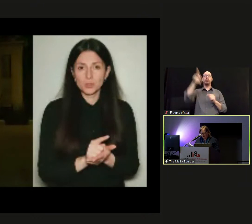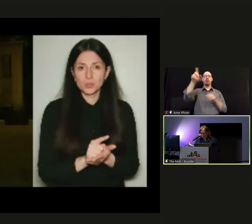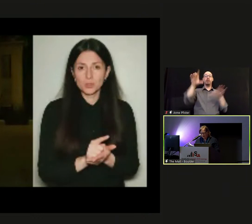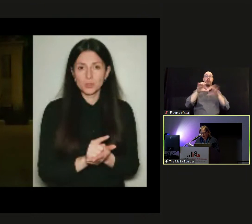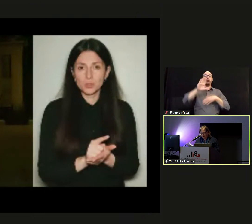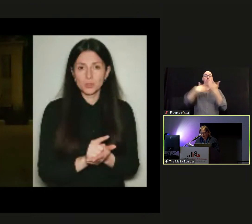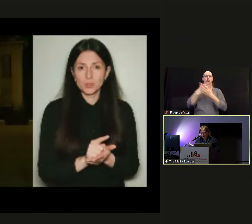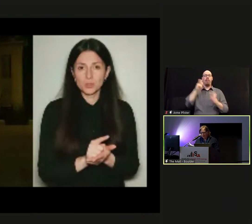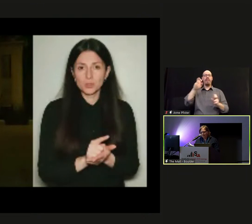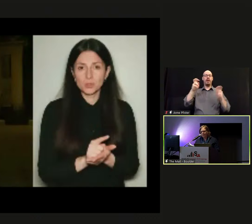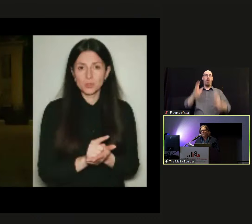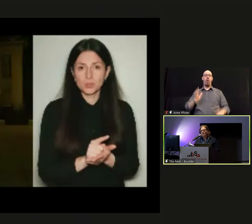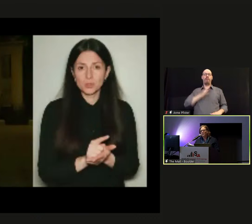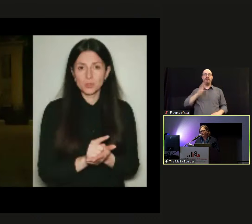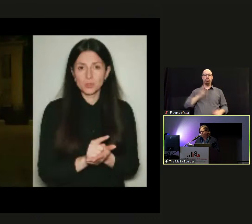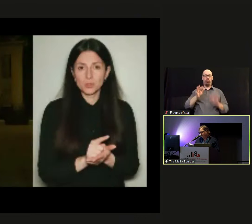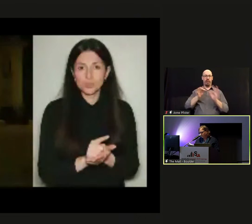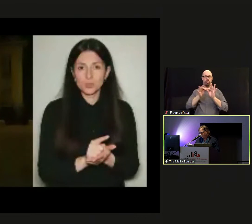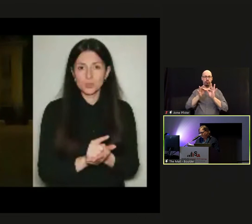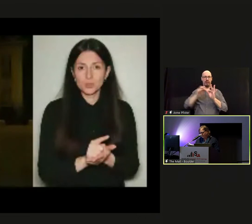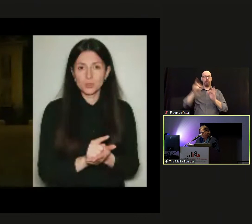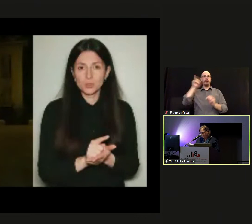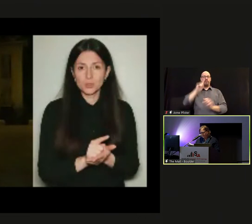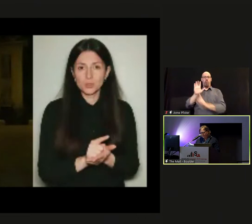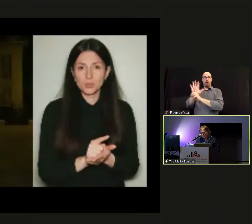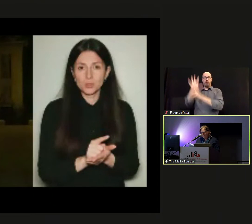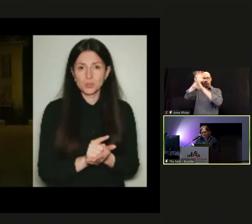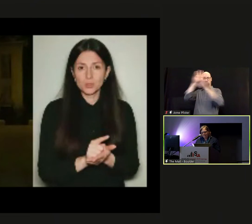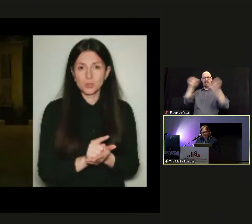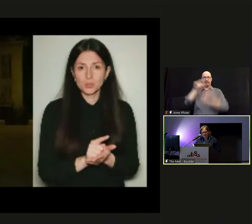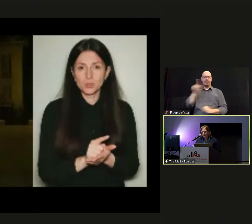official interpretation of Zelensky's speeches.